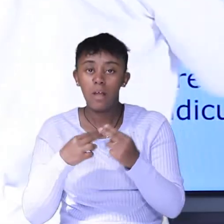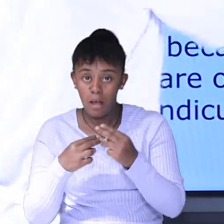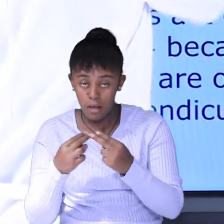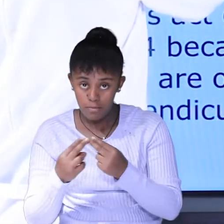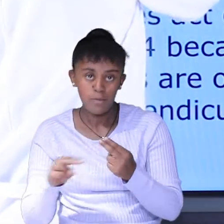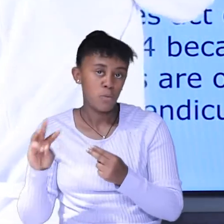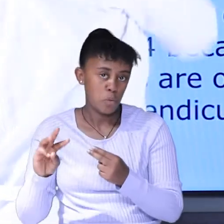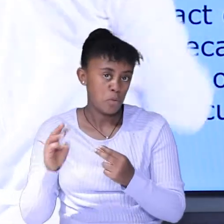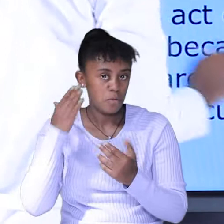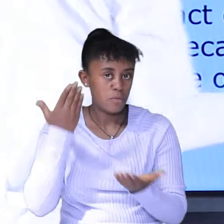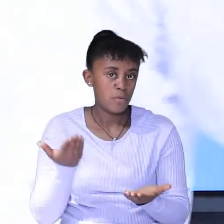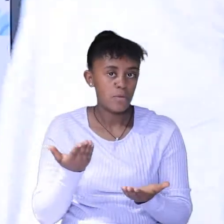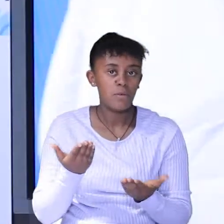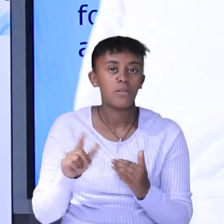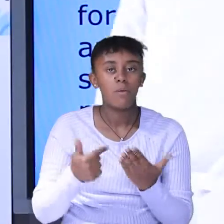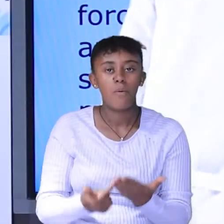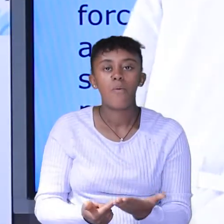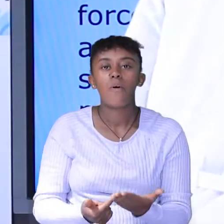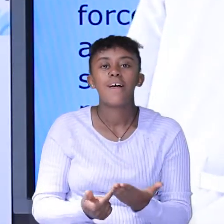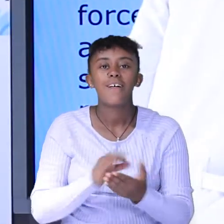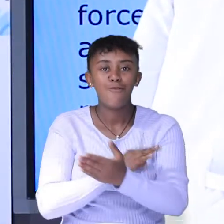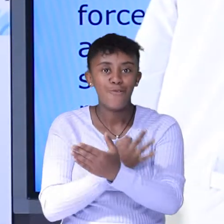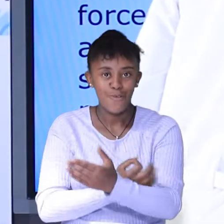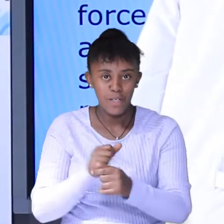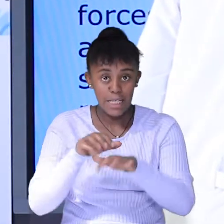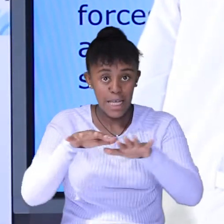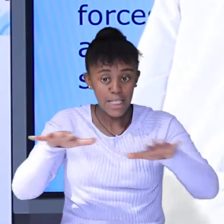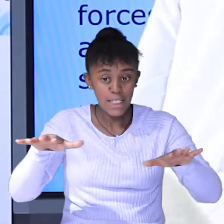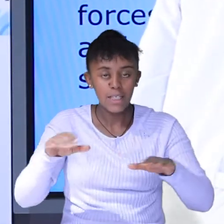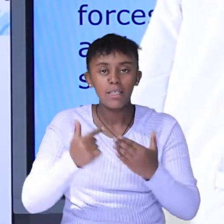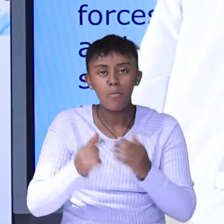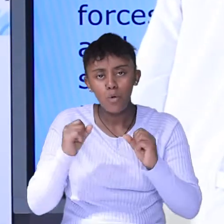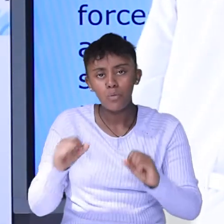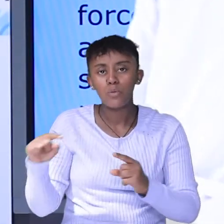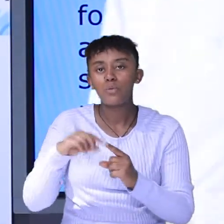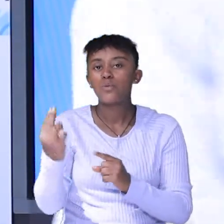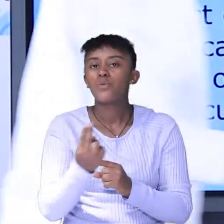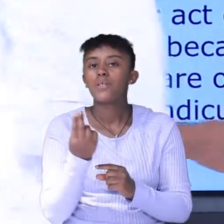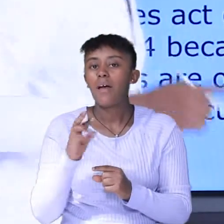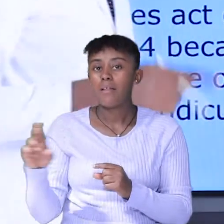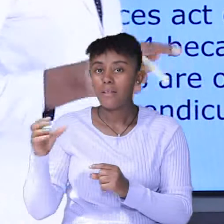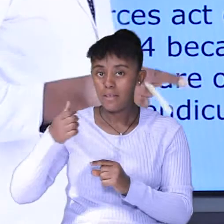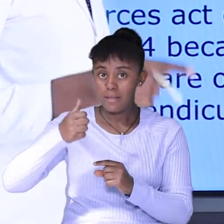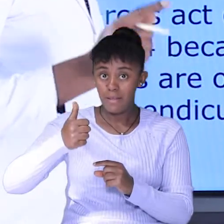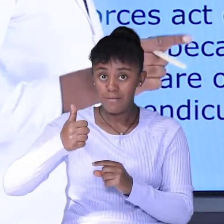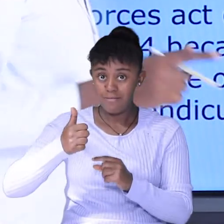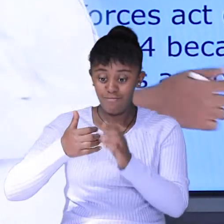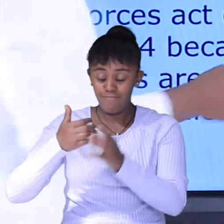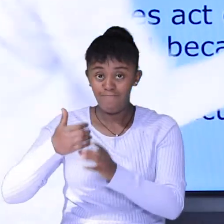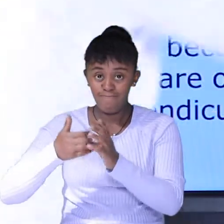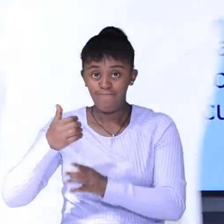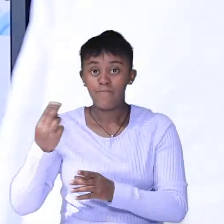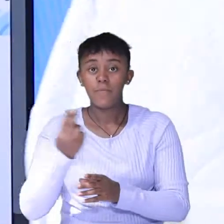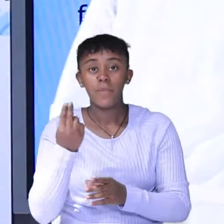width. So, the force exerted here, it's possible to use right-hand rule to determine the force